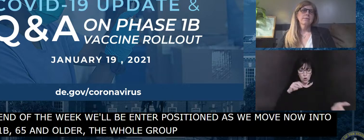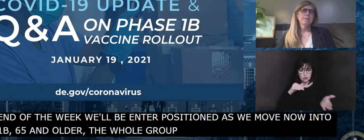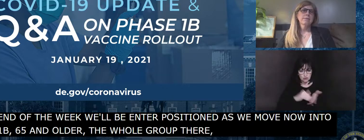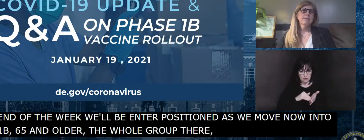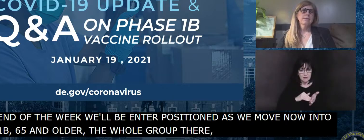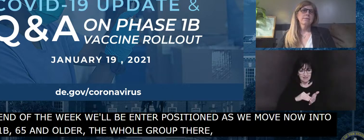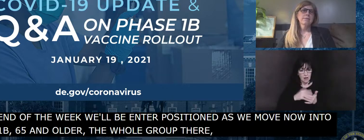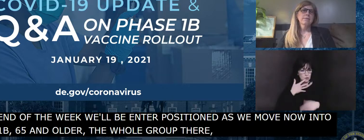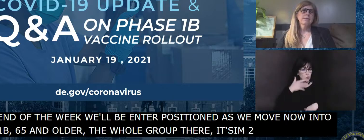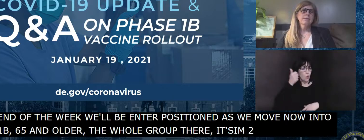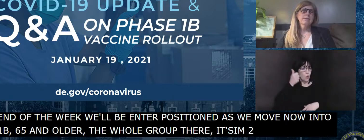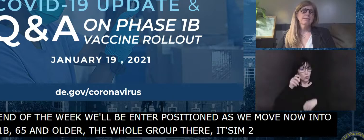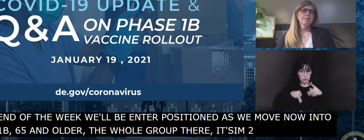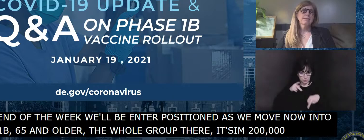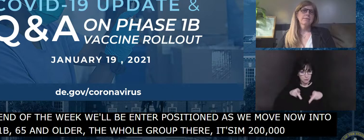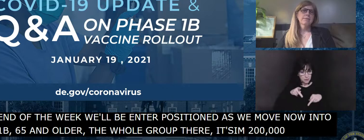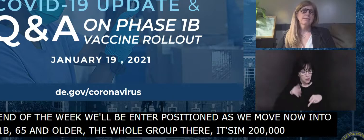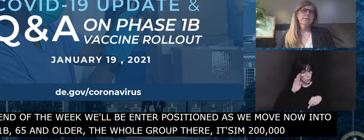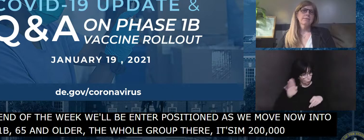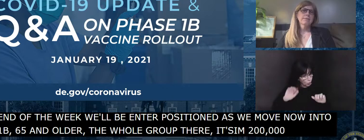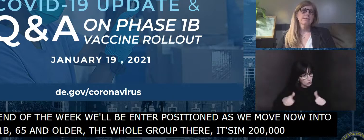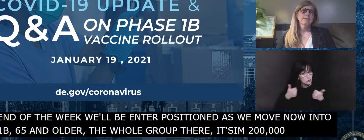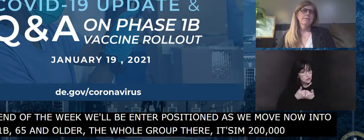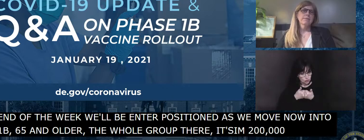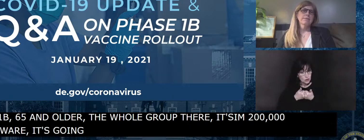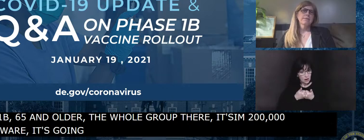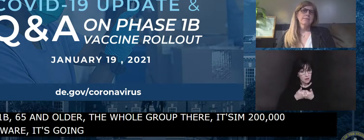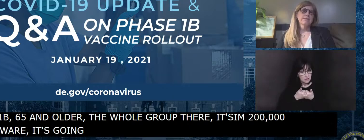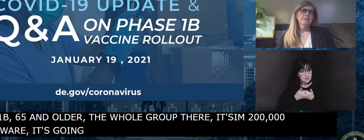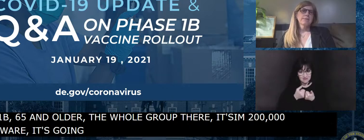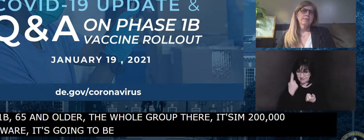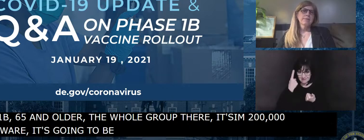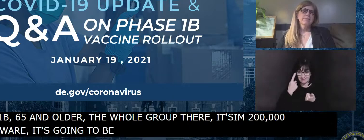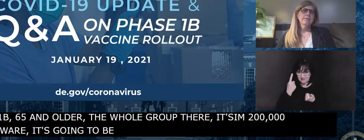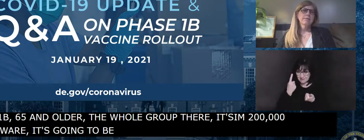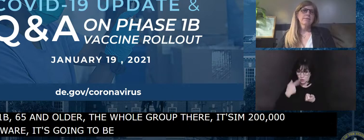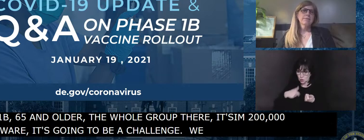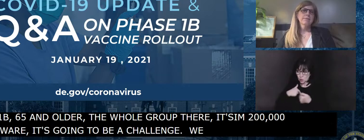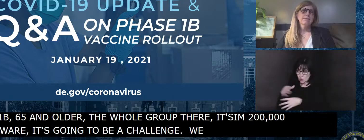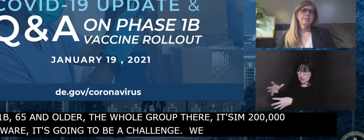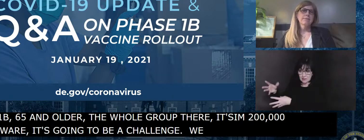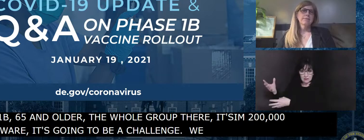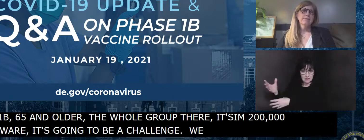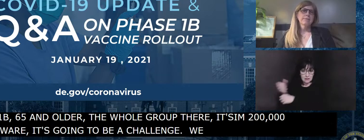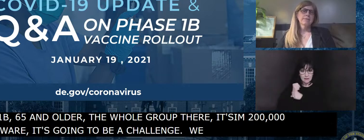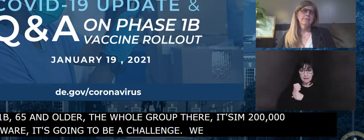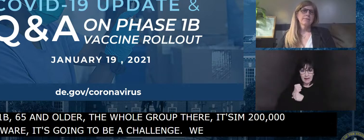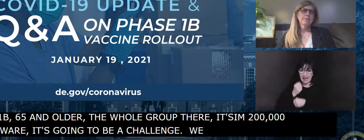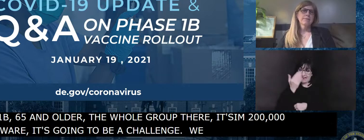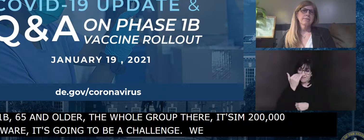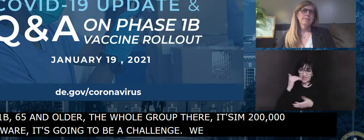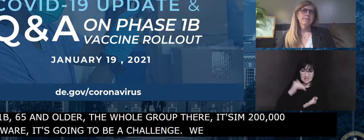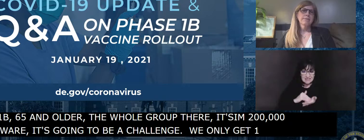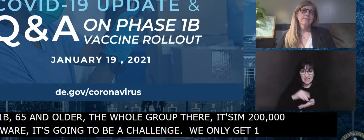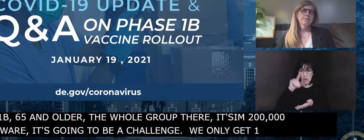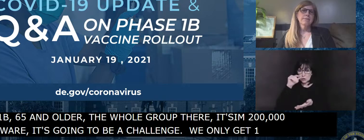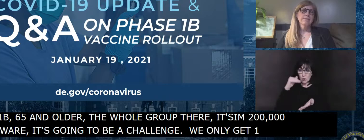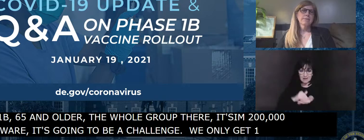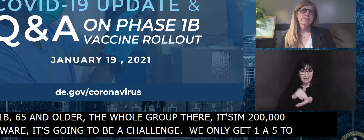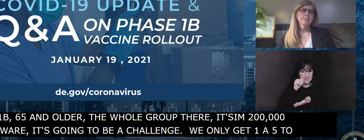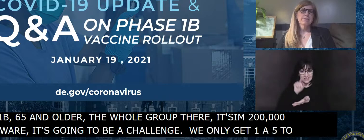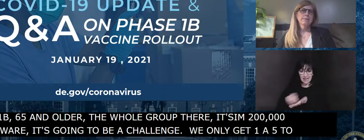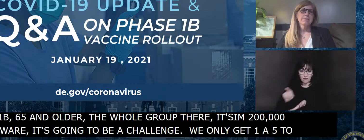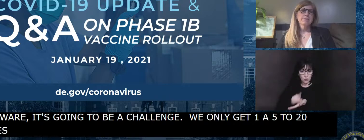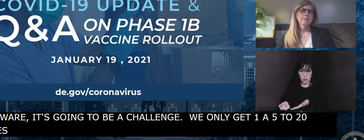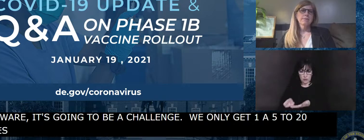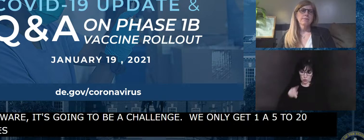it's going to be a challenge. You heard me say earlier, we only get 15 to 20,000 doses a week. Just do the math. We're not going to have enough